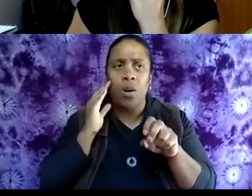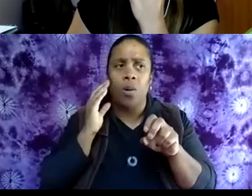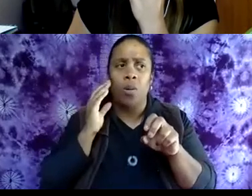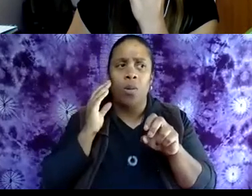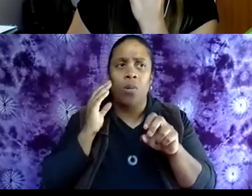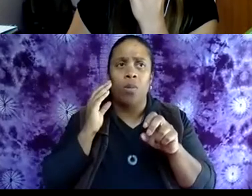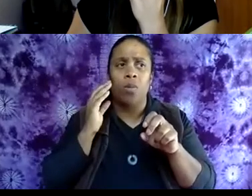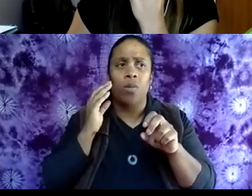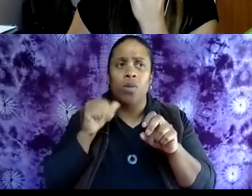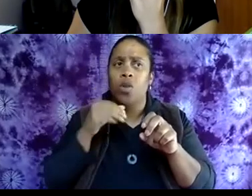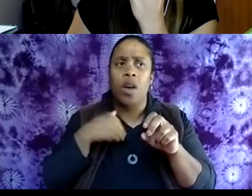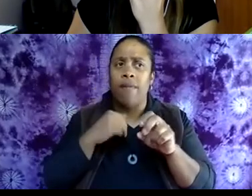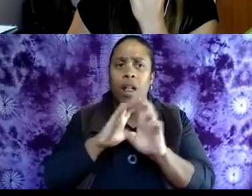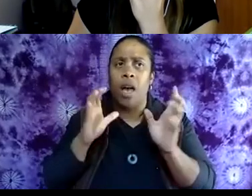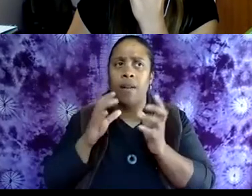many resources. Is that what you're?